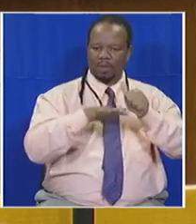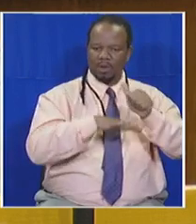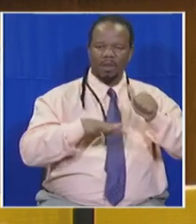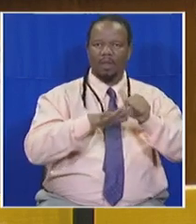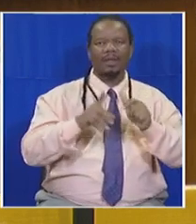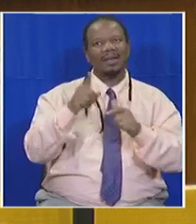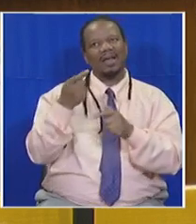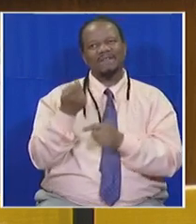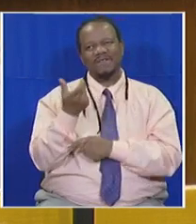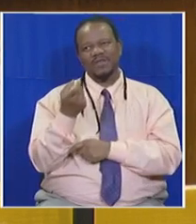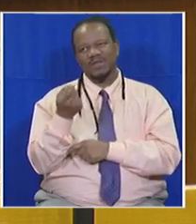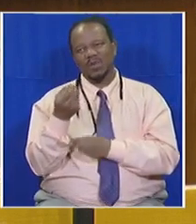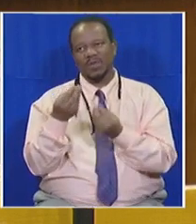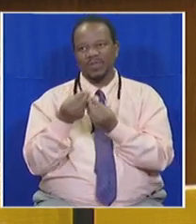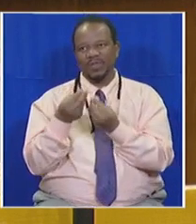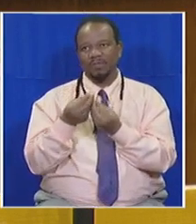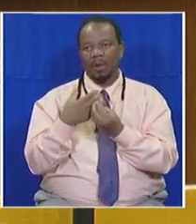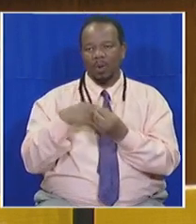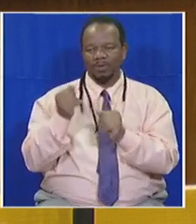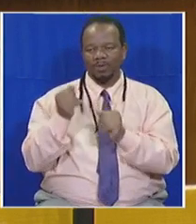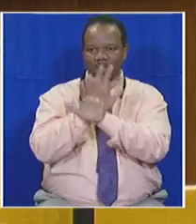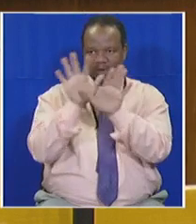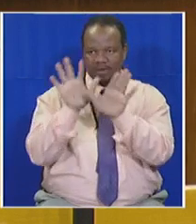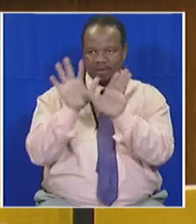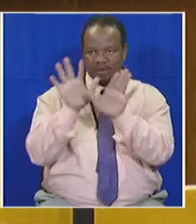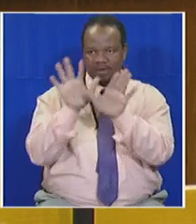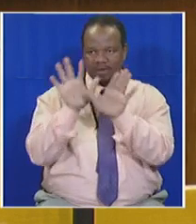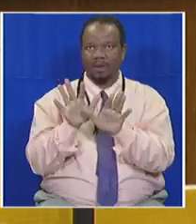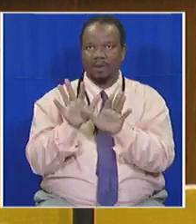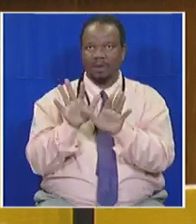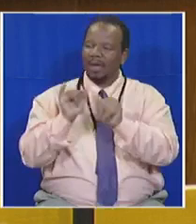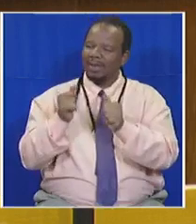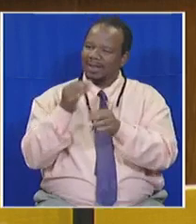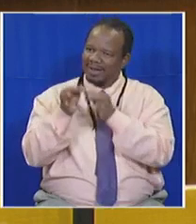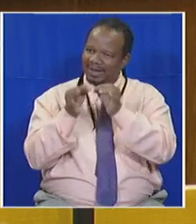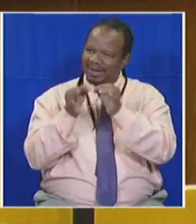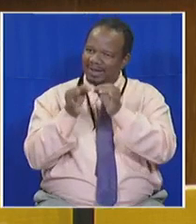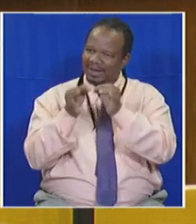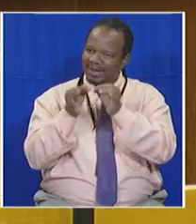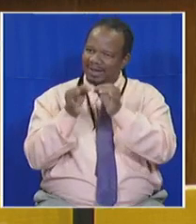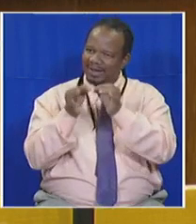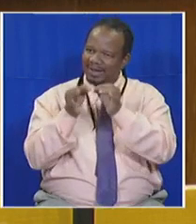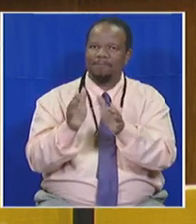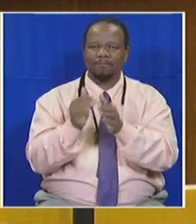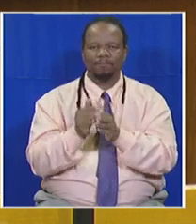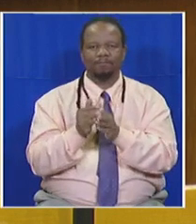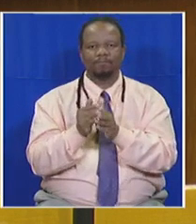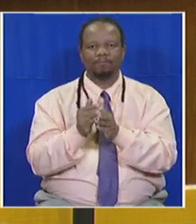need to be clarified and be placed in the appropriate context. House